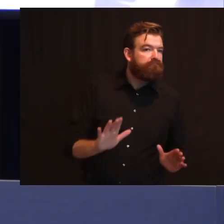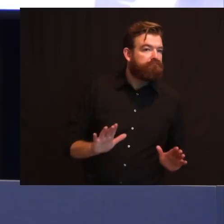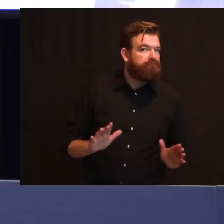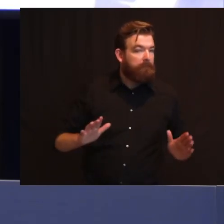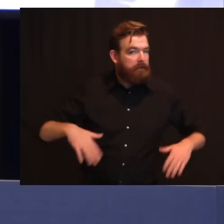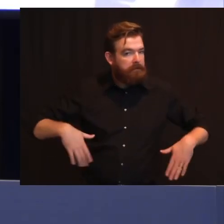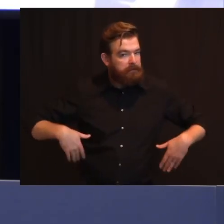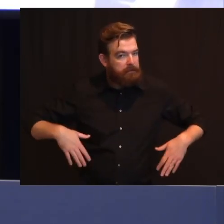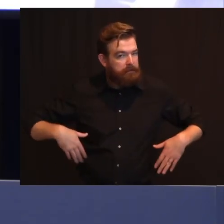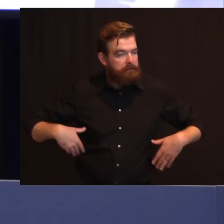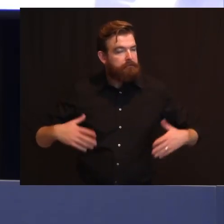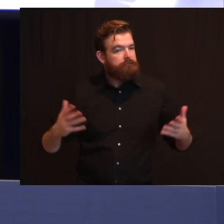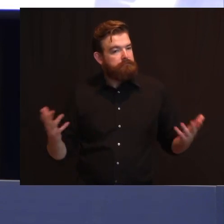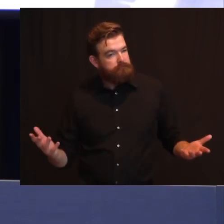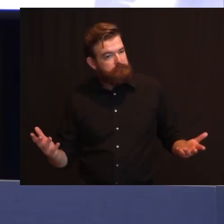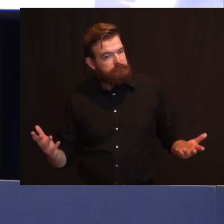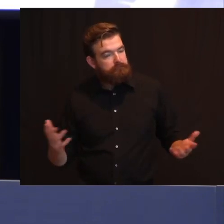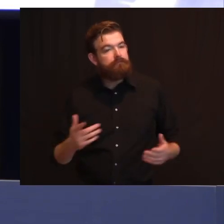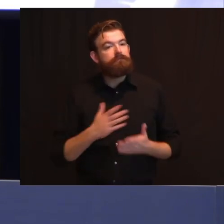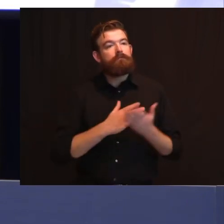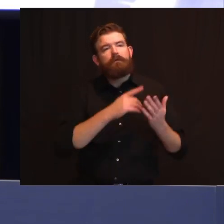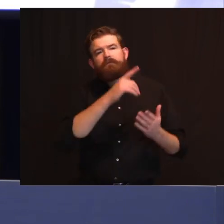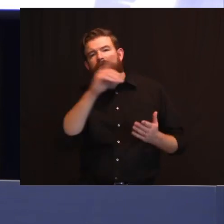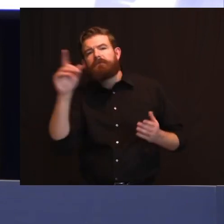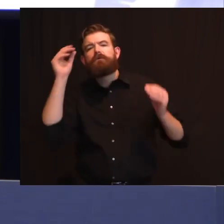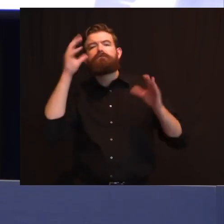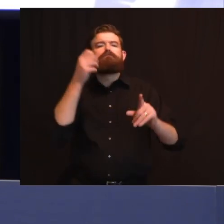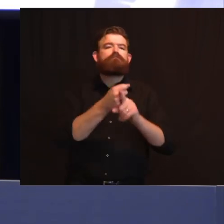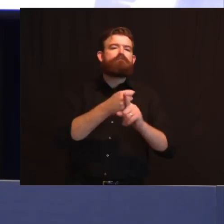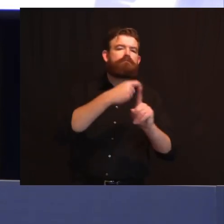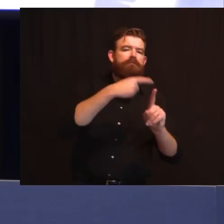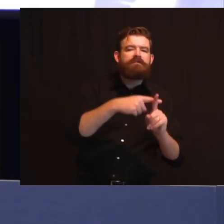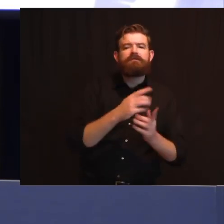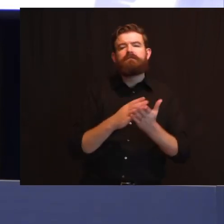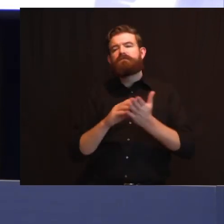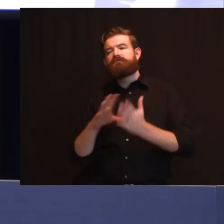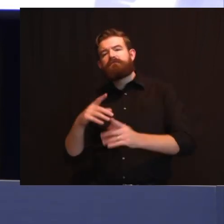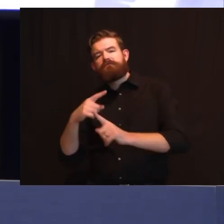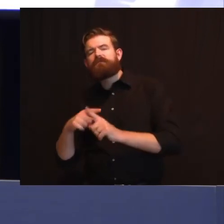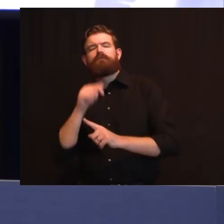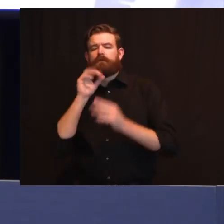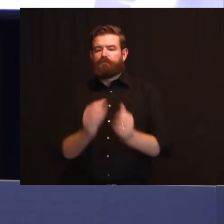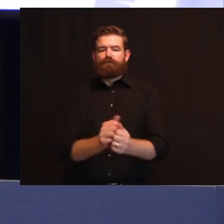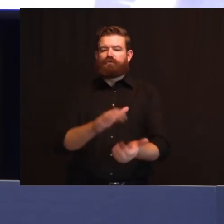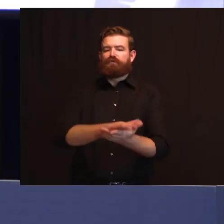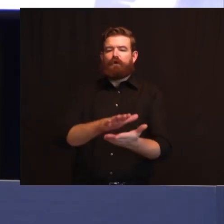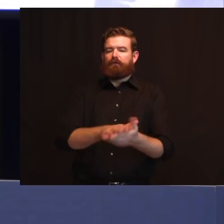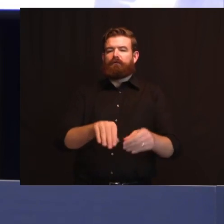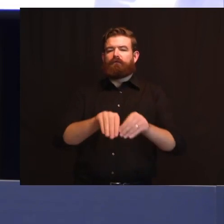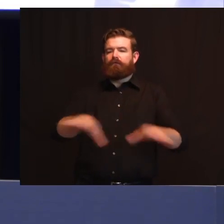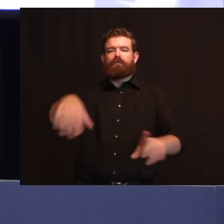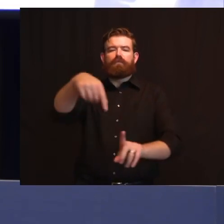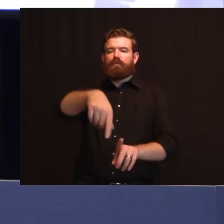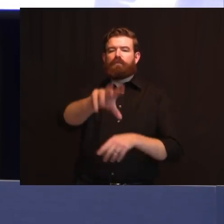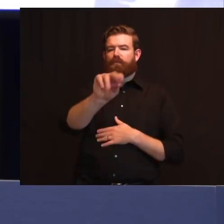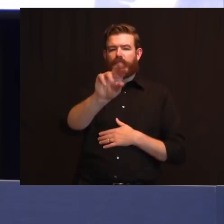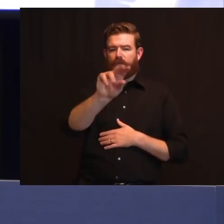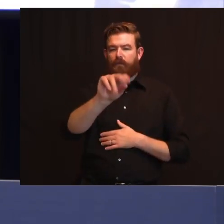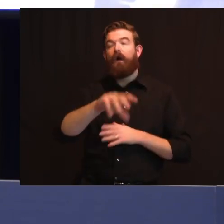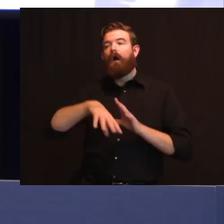as far as is known, these illnesses are not related to school attendance. Local health departments in the state are working with